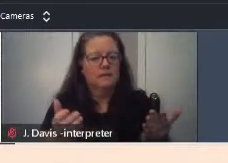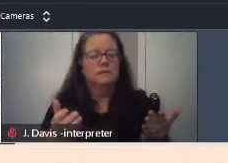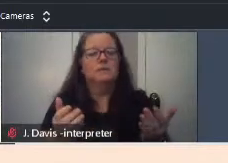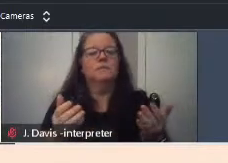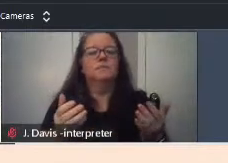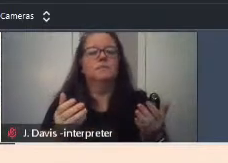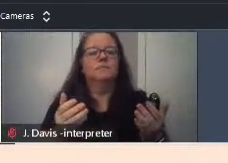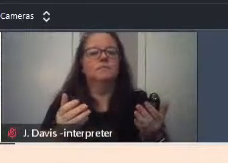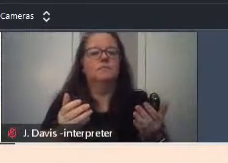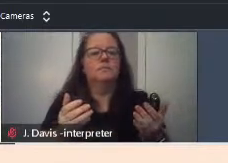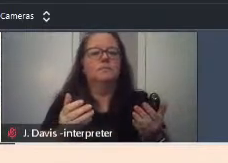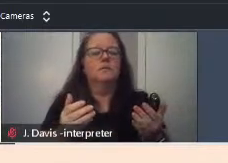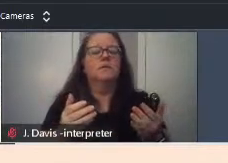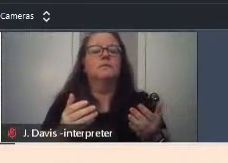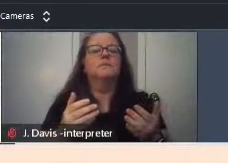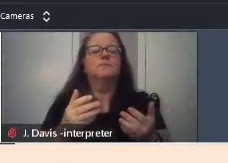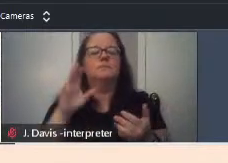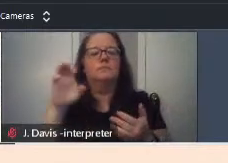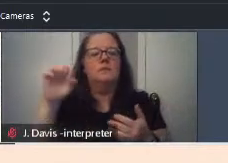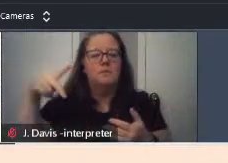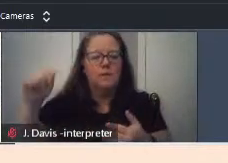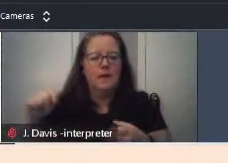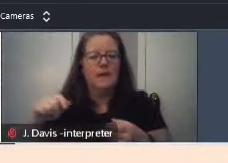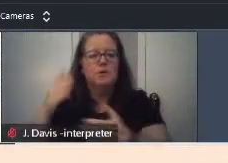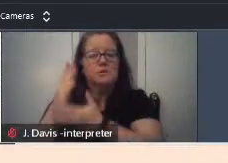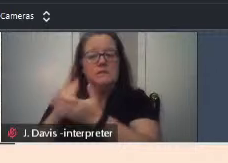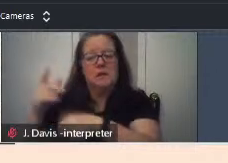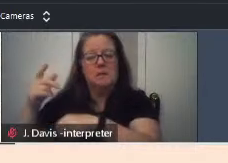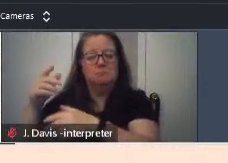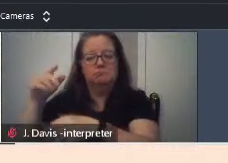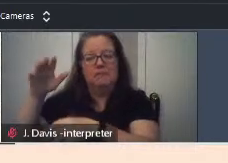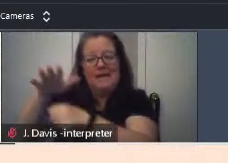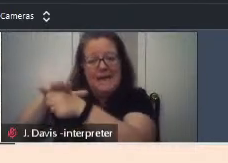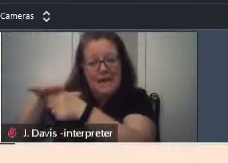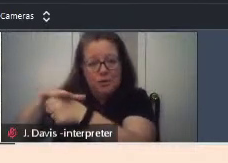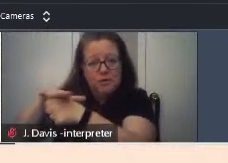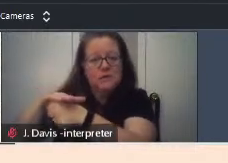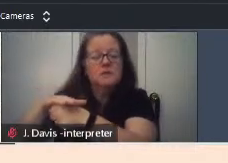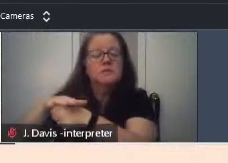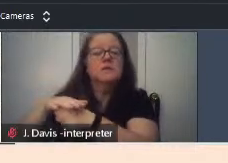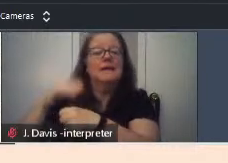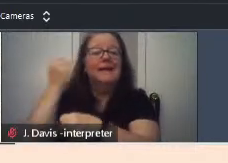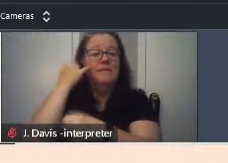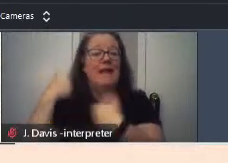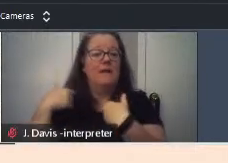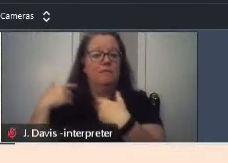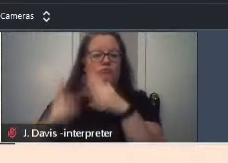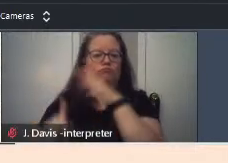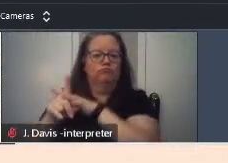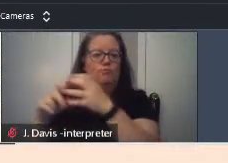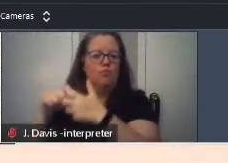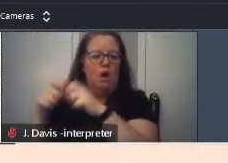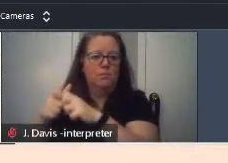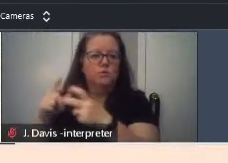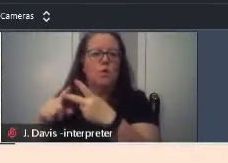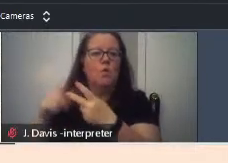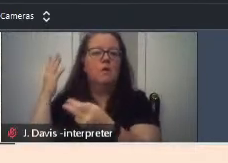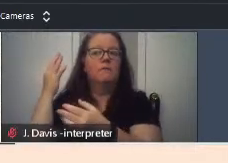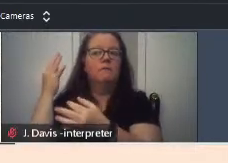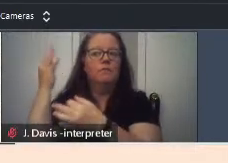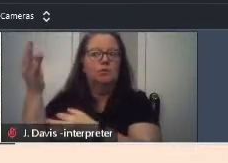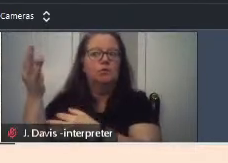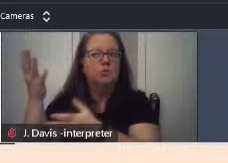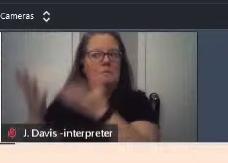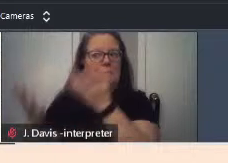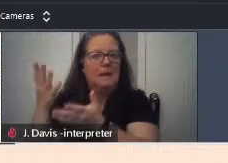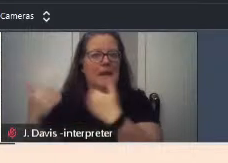with TDEC and EPA on some sites that have had issues in the past or also could potentially have issues to